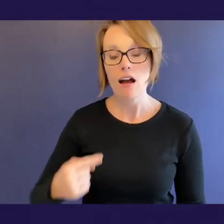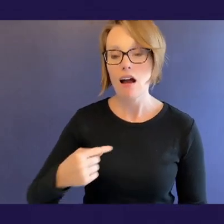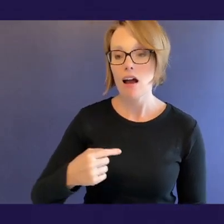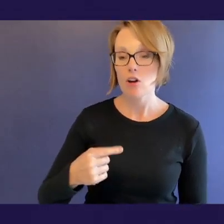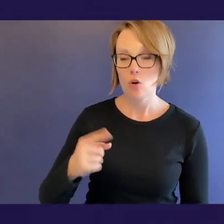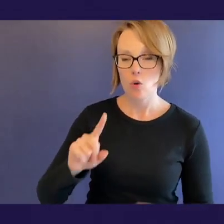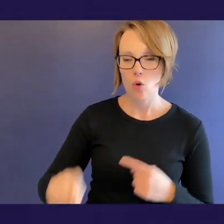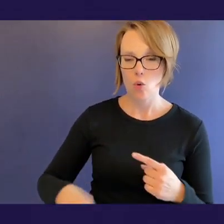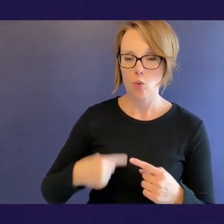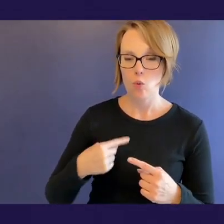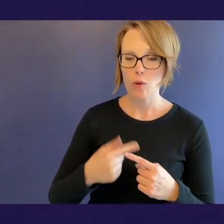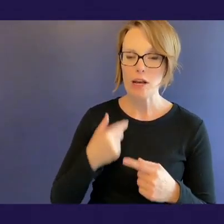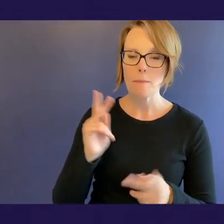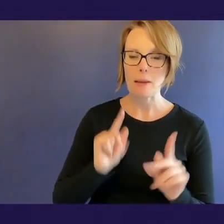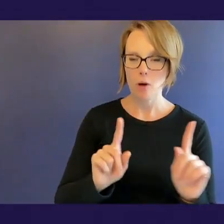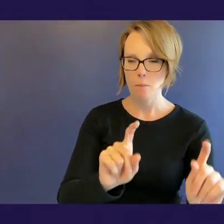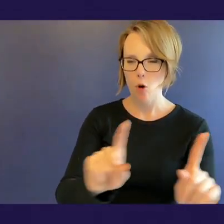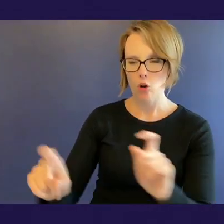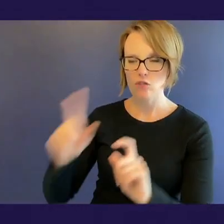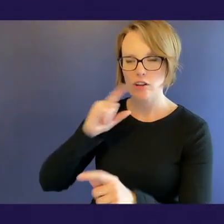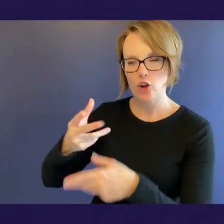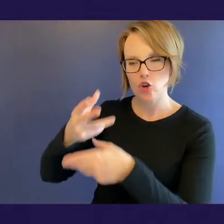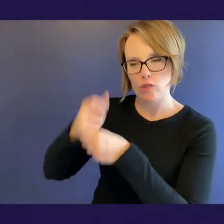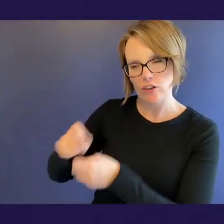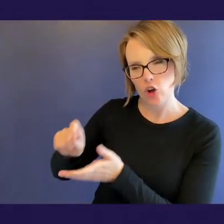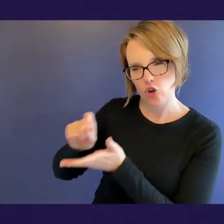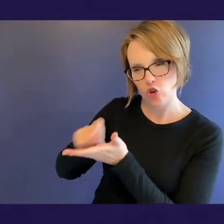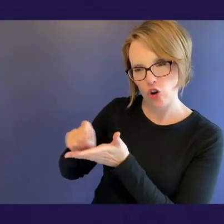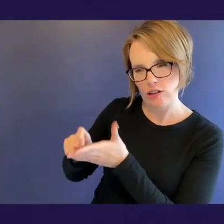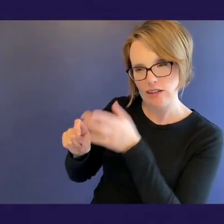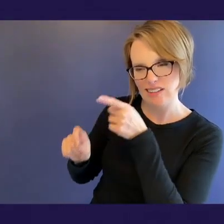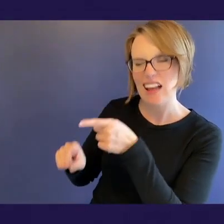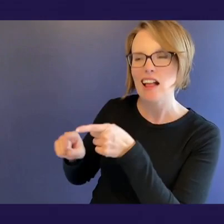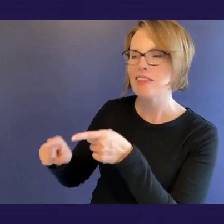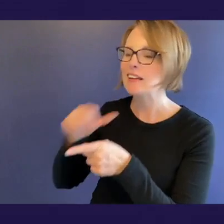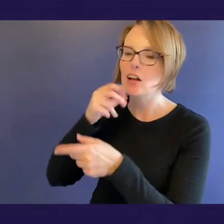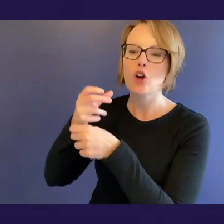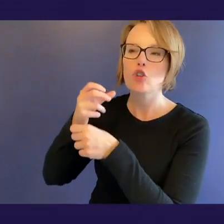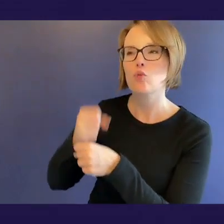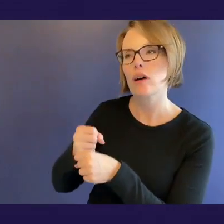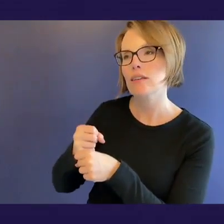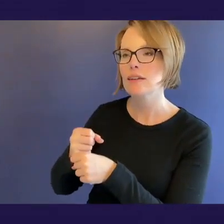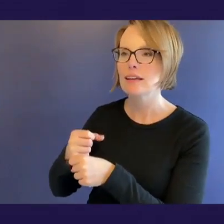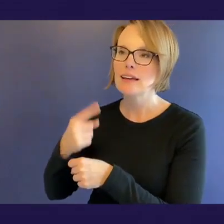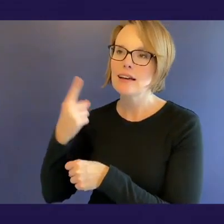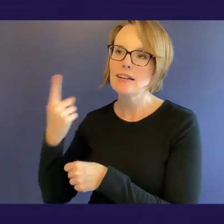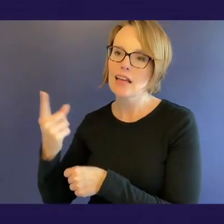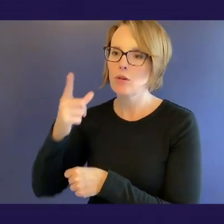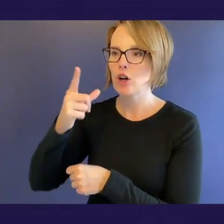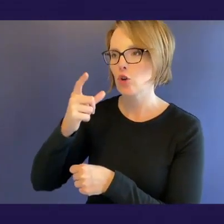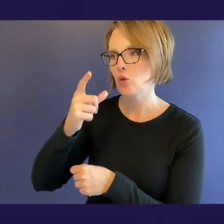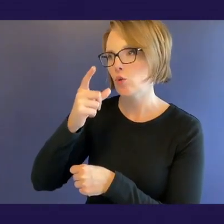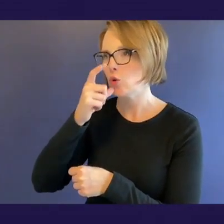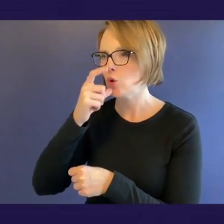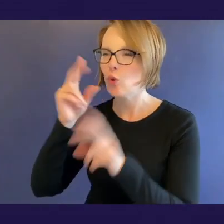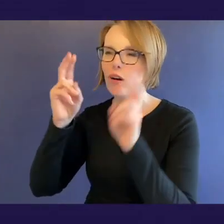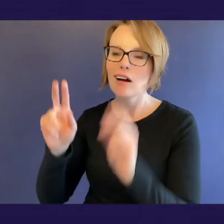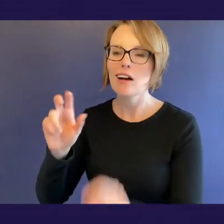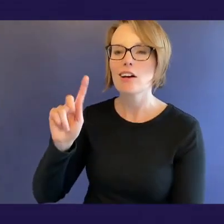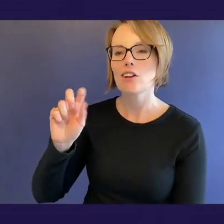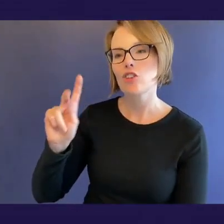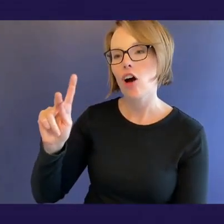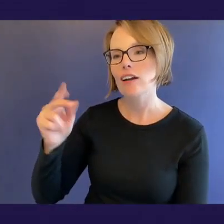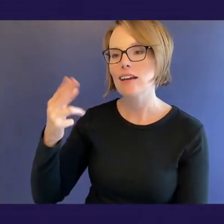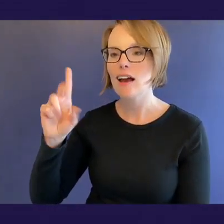their trust in journalists think of a talking head pundit, and nobody respects or trusts talking head pundits. It's